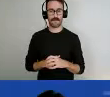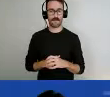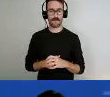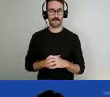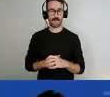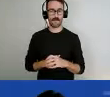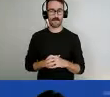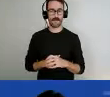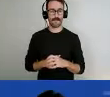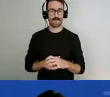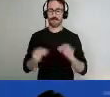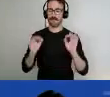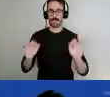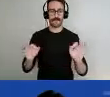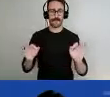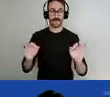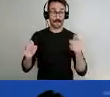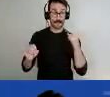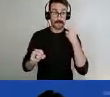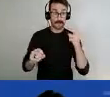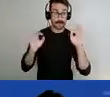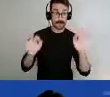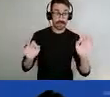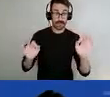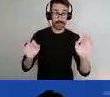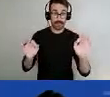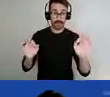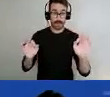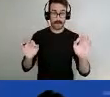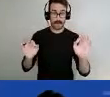Perfect. How's that view for all of you?